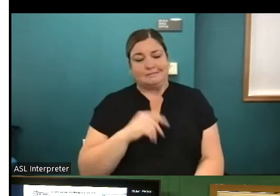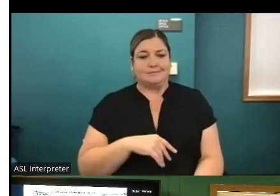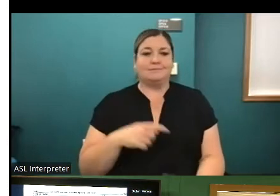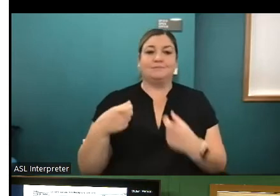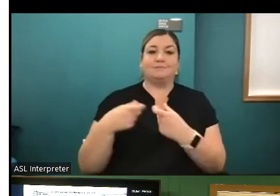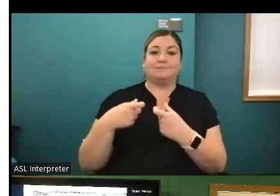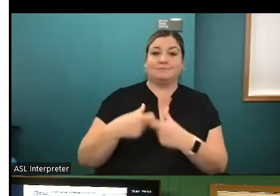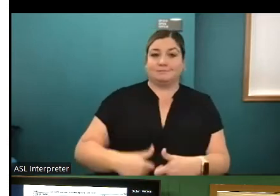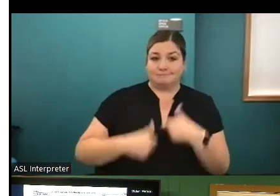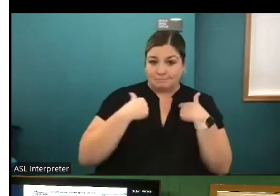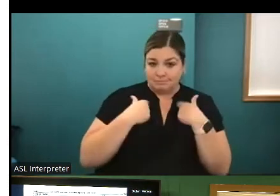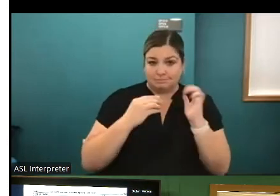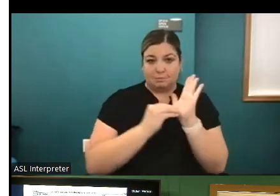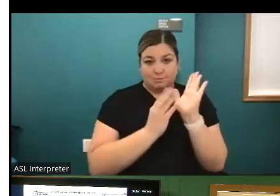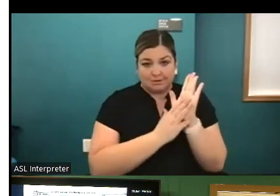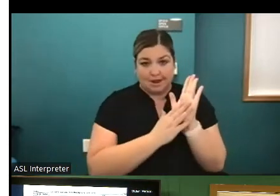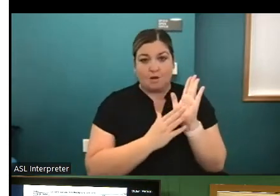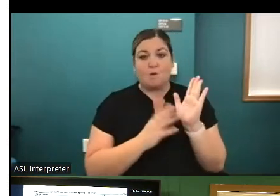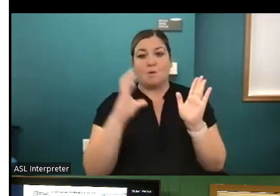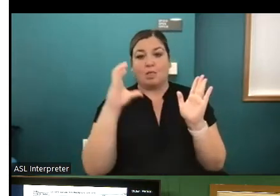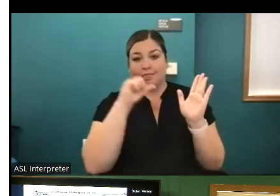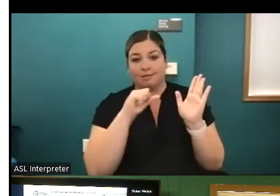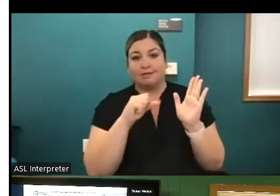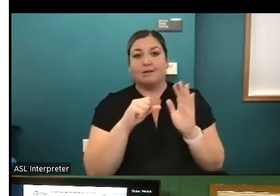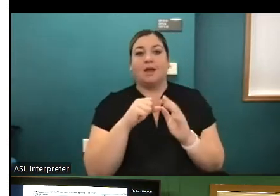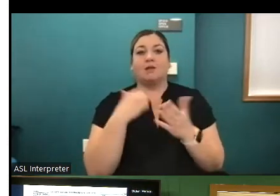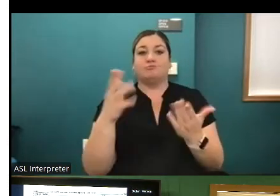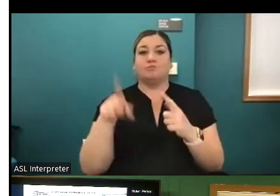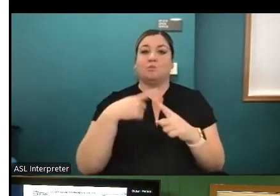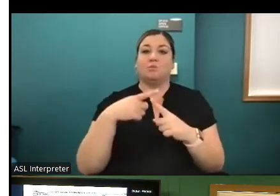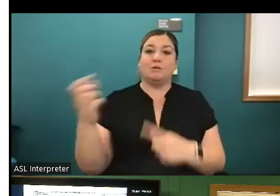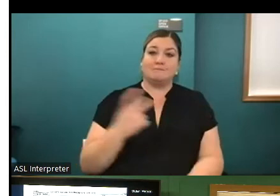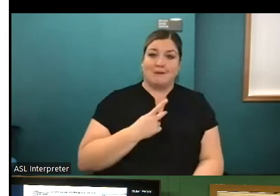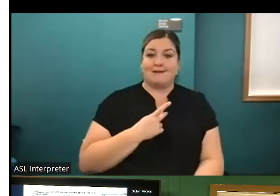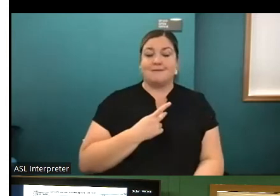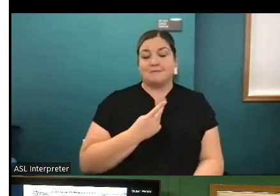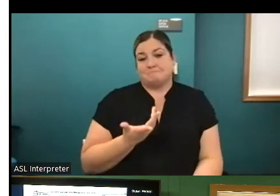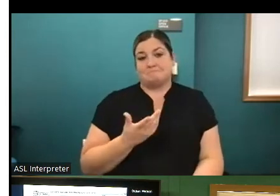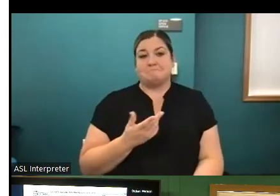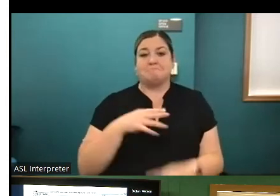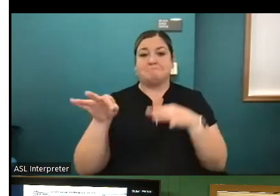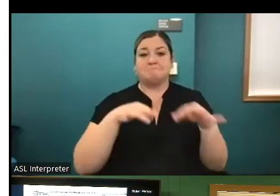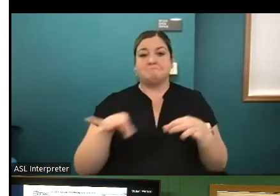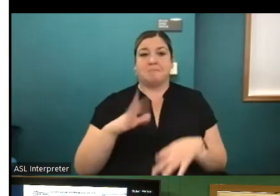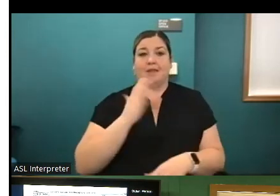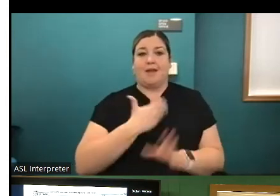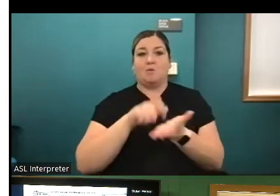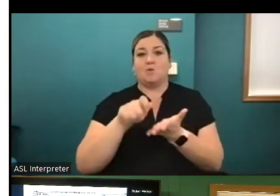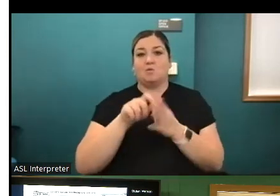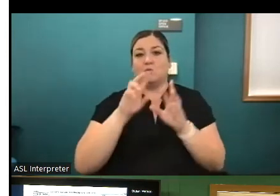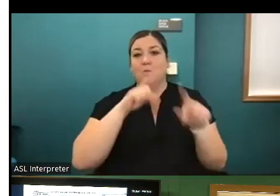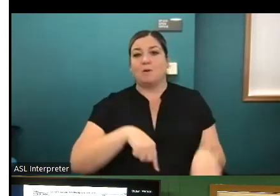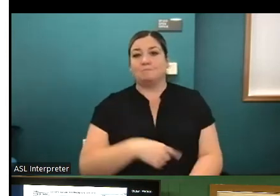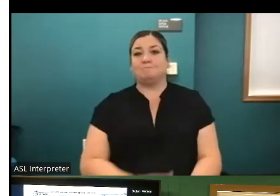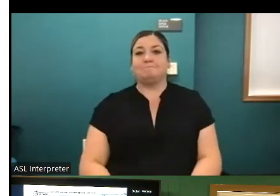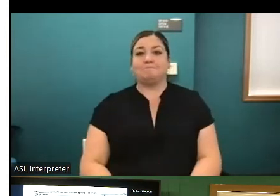life estimates will be here, and then recommendations when they should come back and stuff like that. So, yeah. Pretty basic stuff.